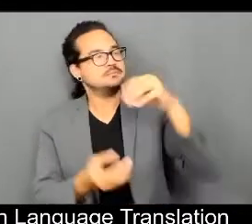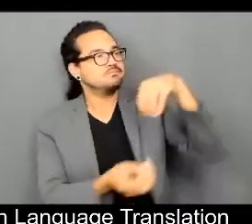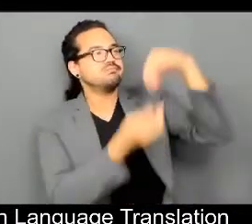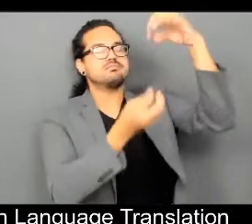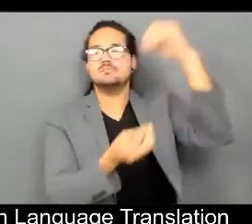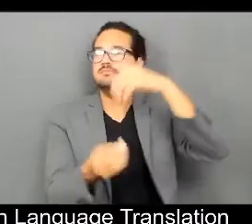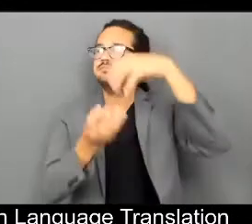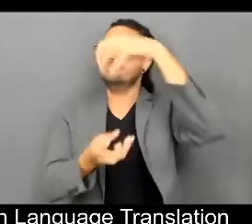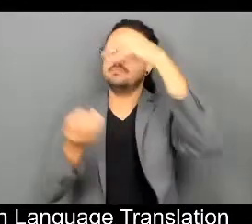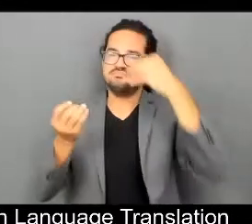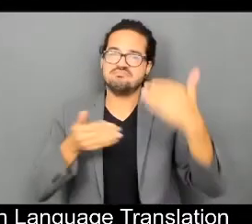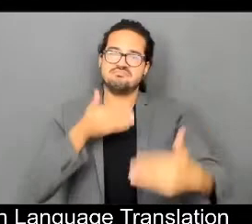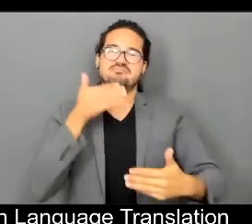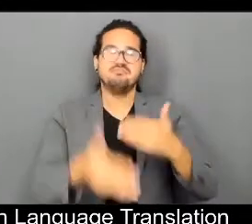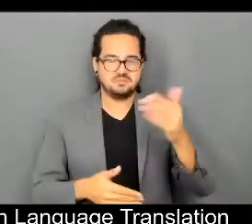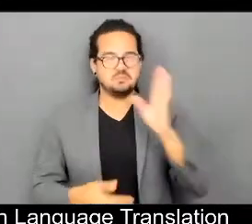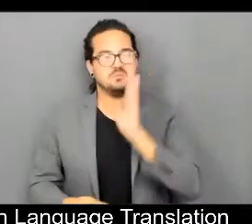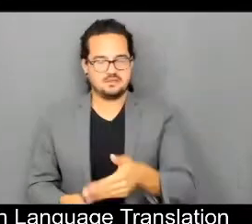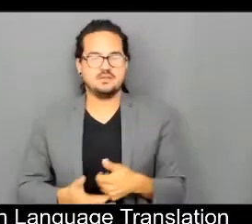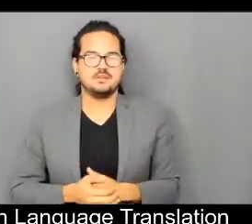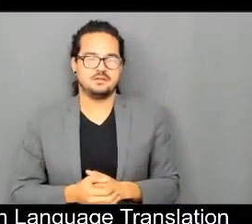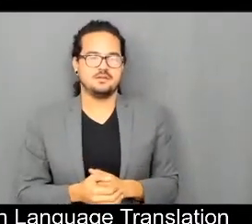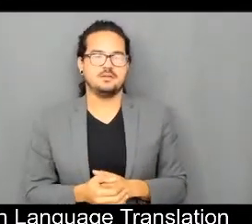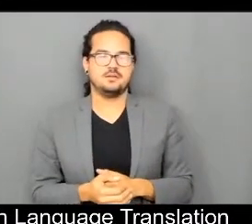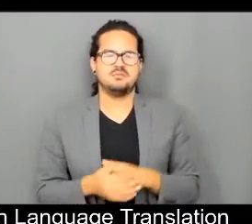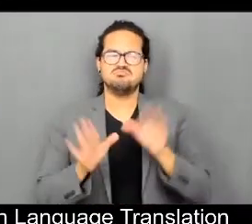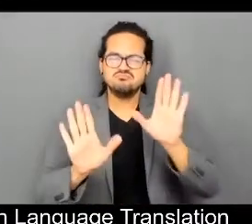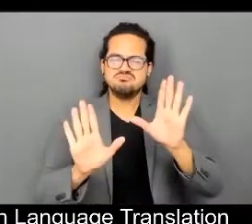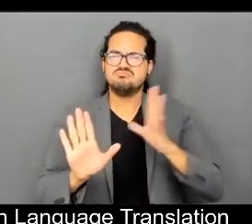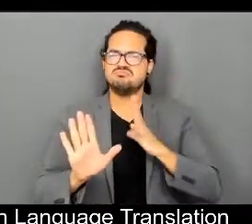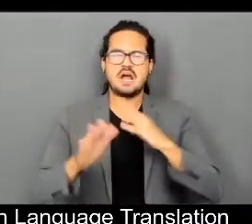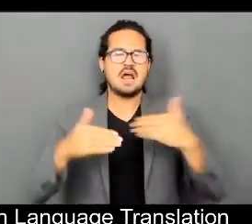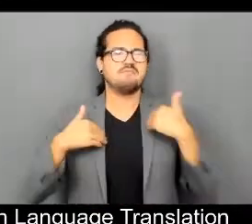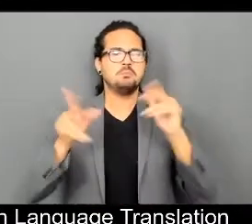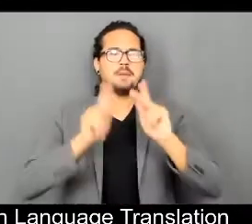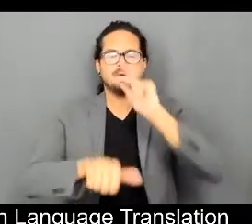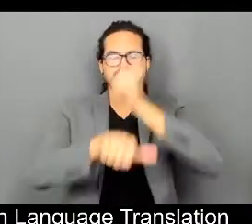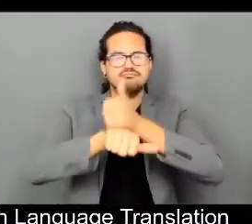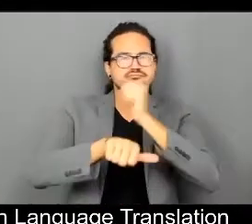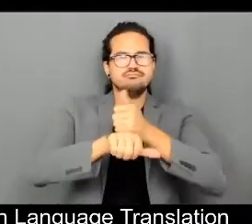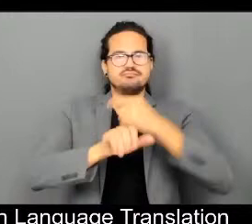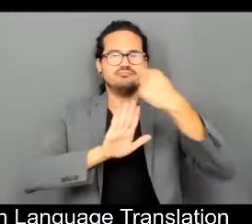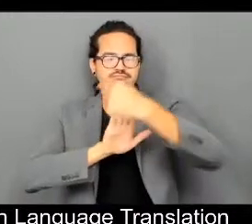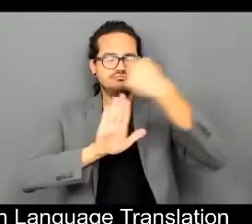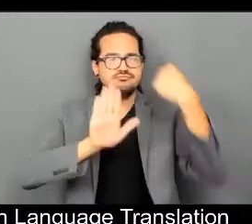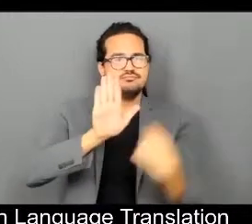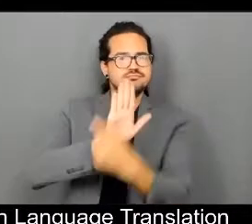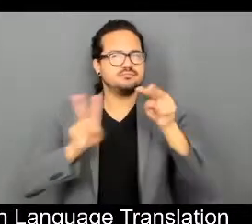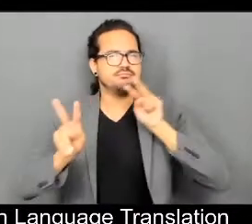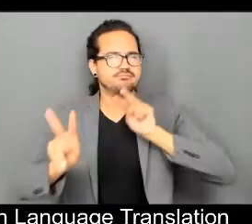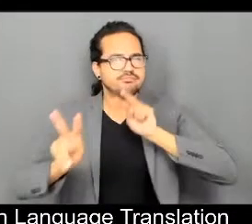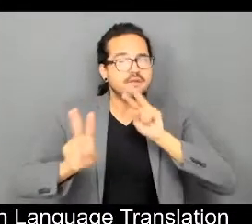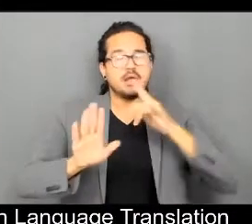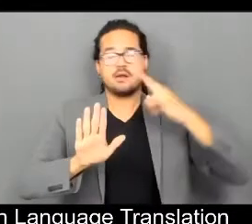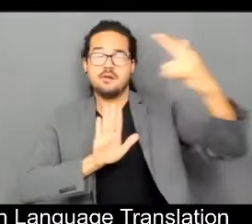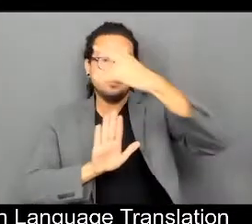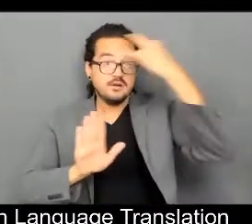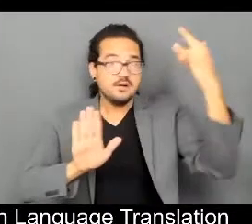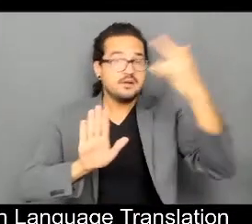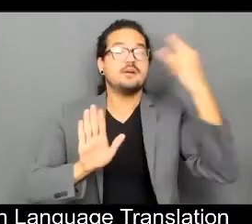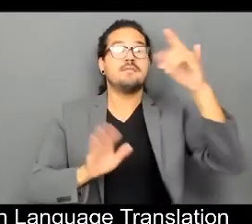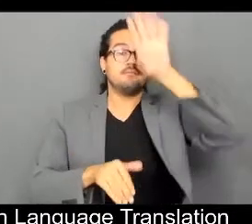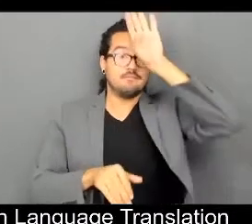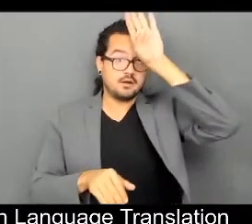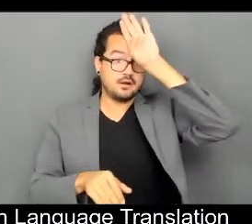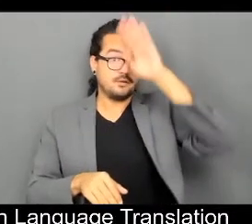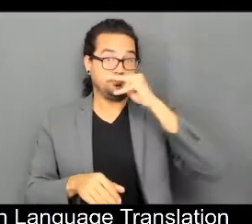deal with that. And of course, as always, our great partner, Marin County Fire, Jason Weber's group is always